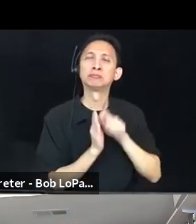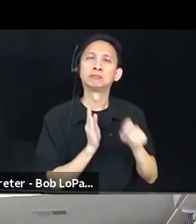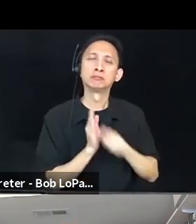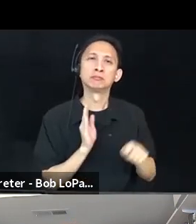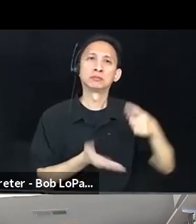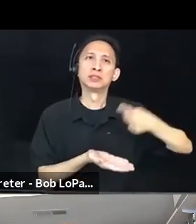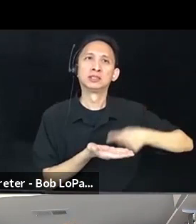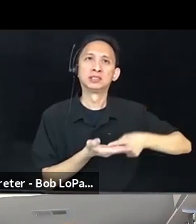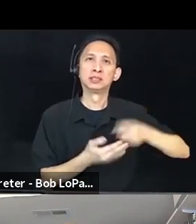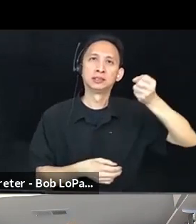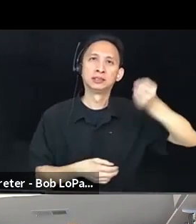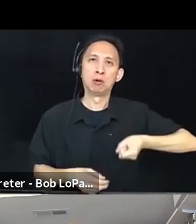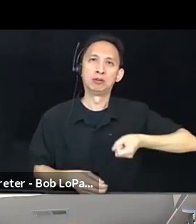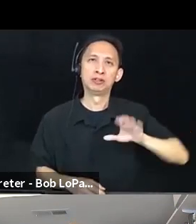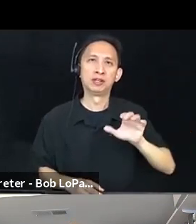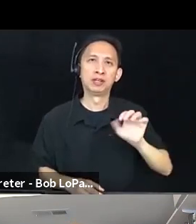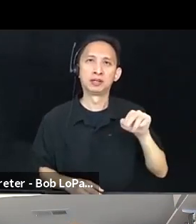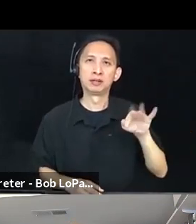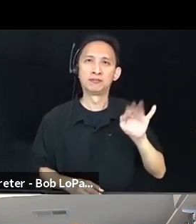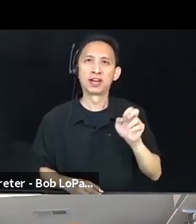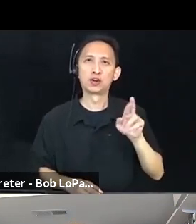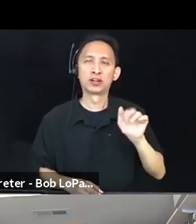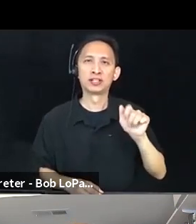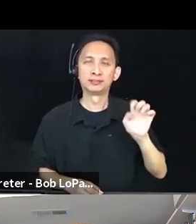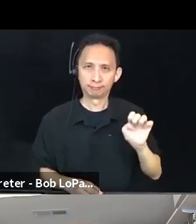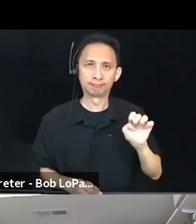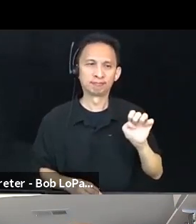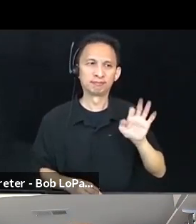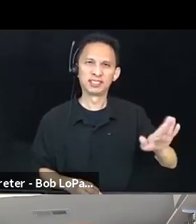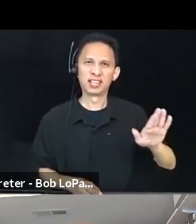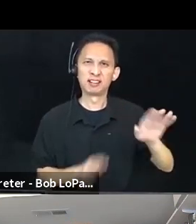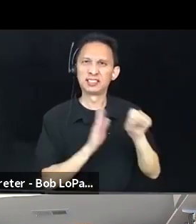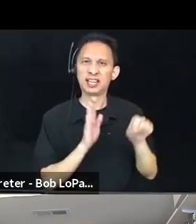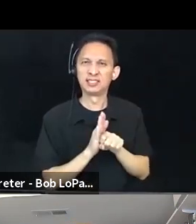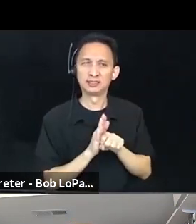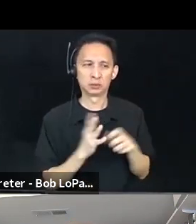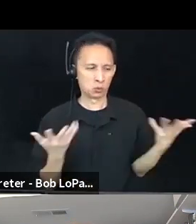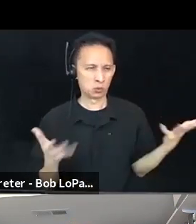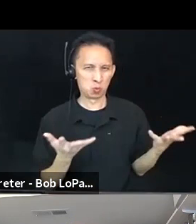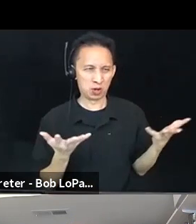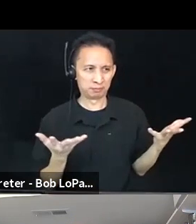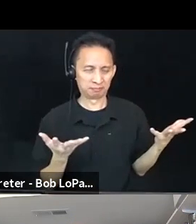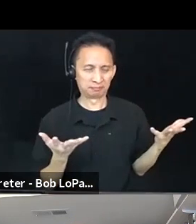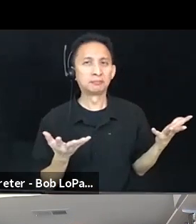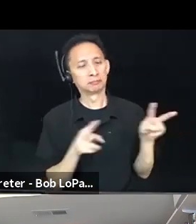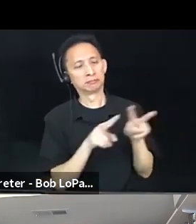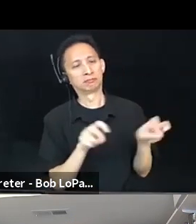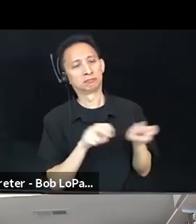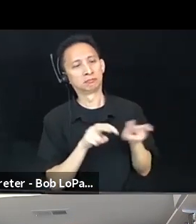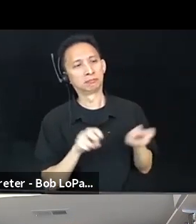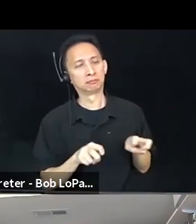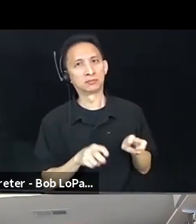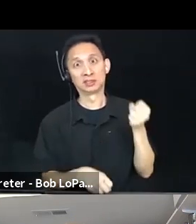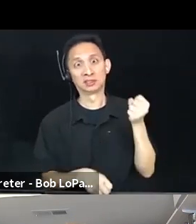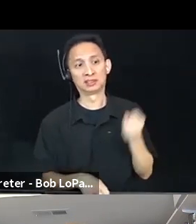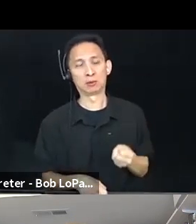within the Confederate States. And one of the things that's really striking about that book is she makes the case that the Confederacy is